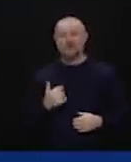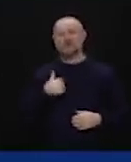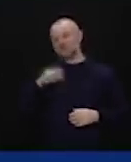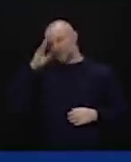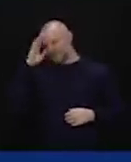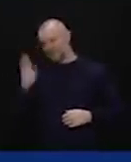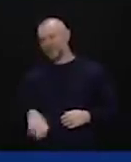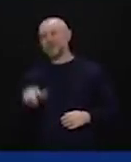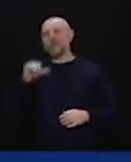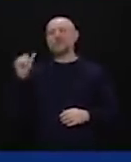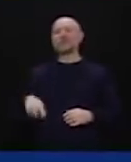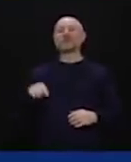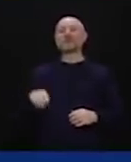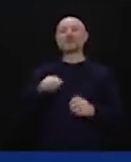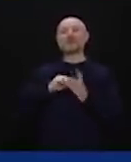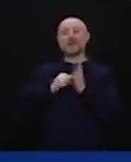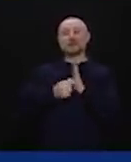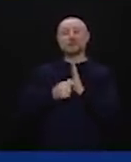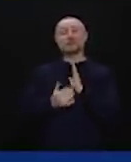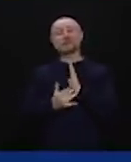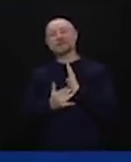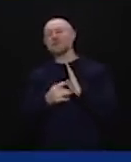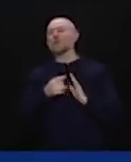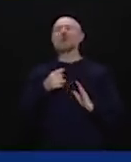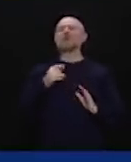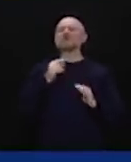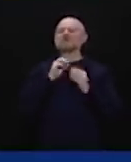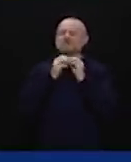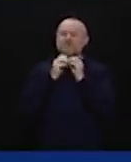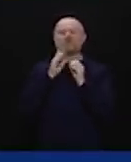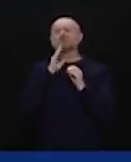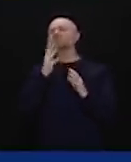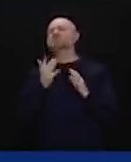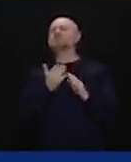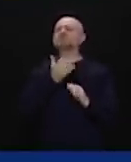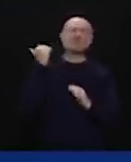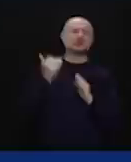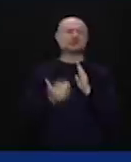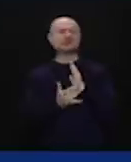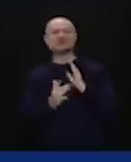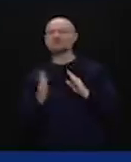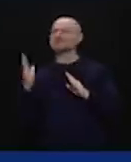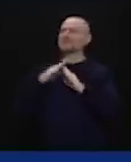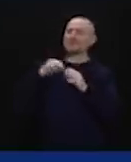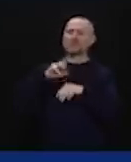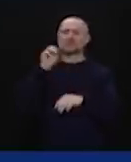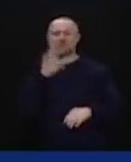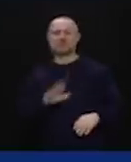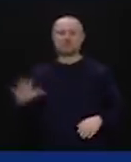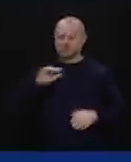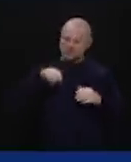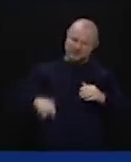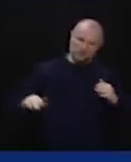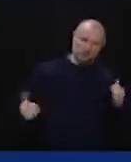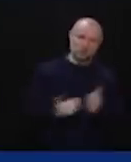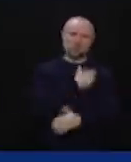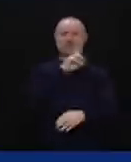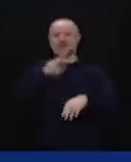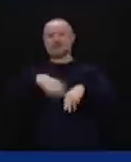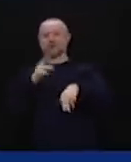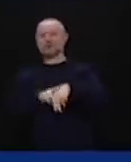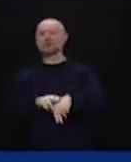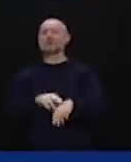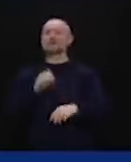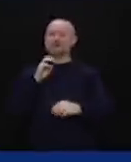Nanotech is far and away the best place in the country to locate this new National Semiconductor